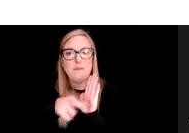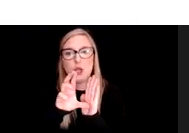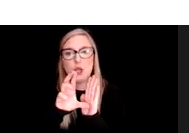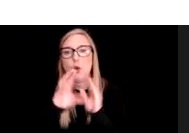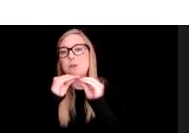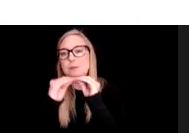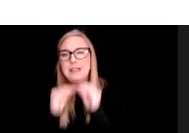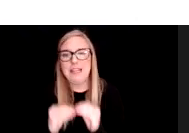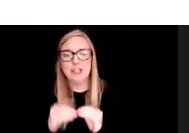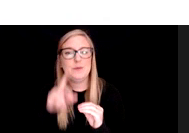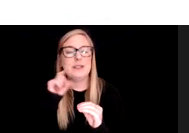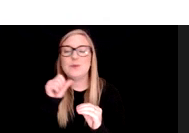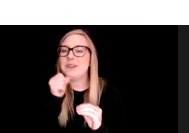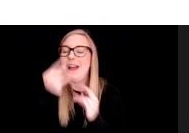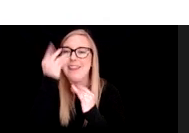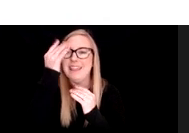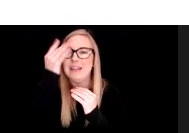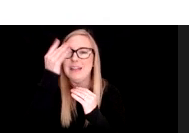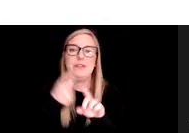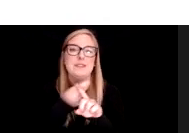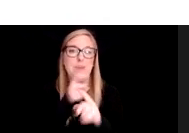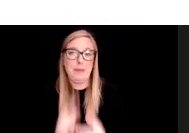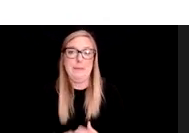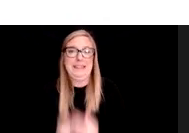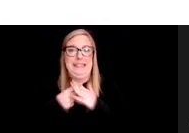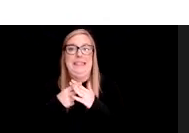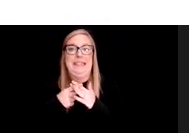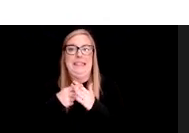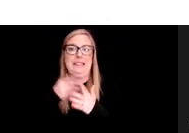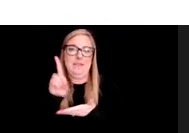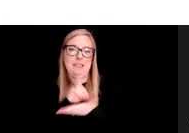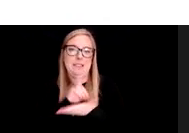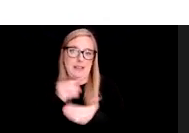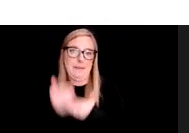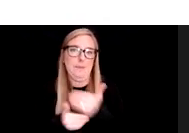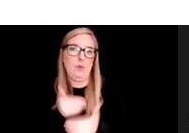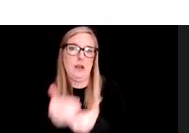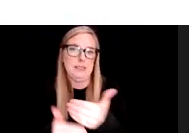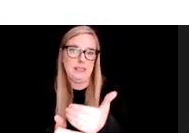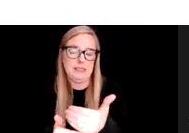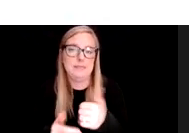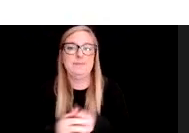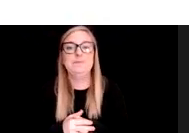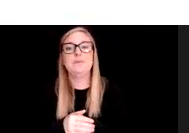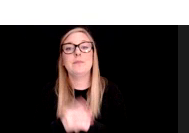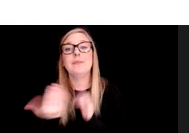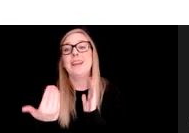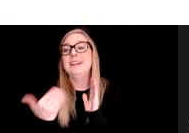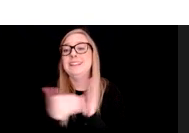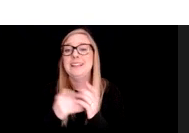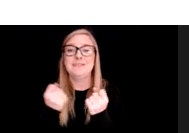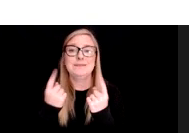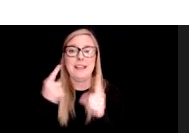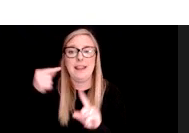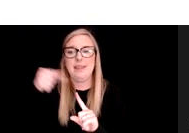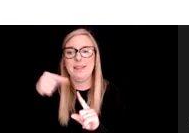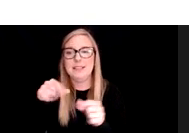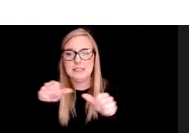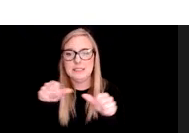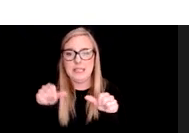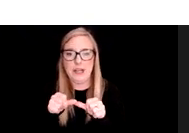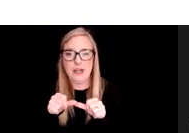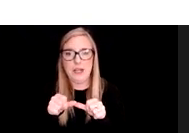this from the very beginning in those design phases. Again, this is one of those areas where